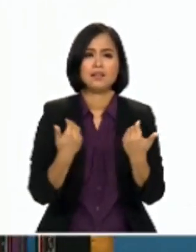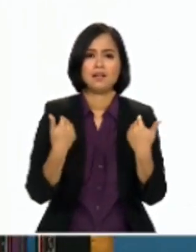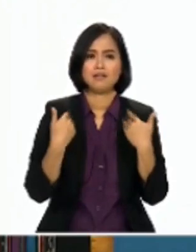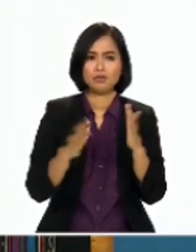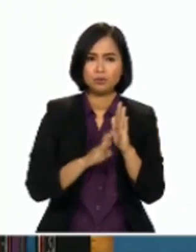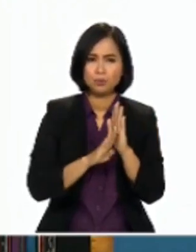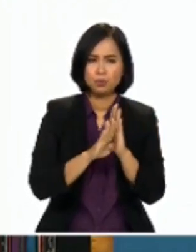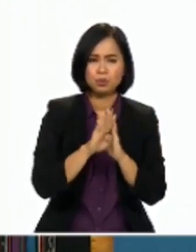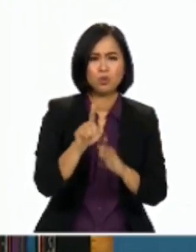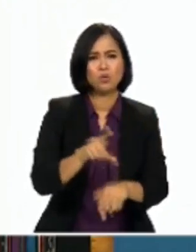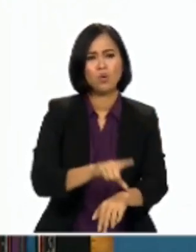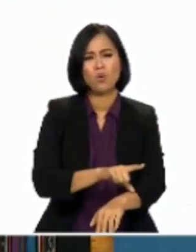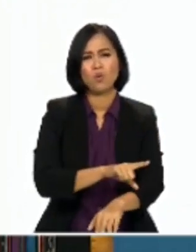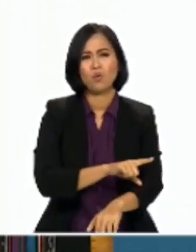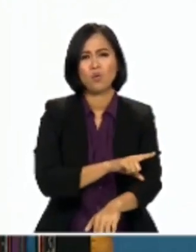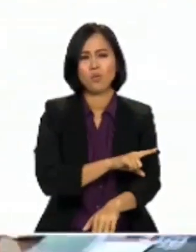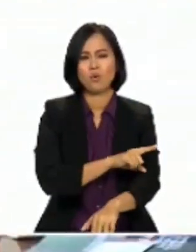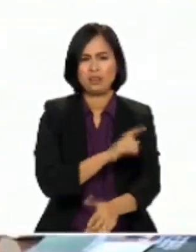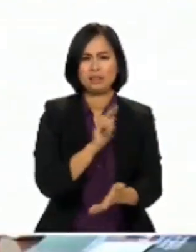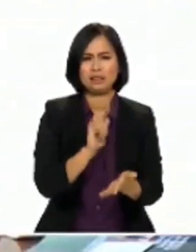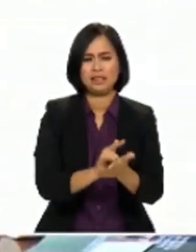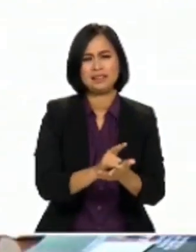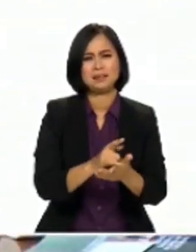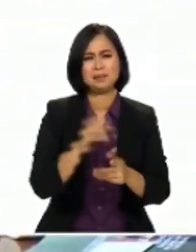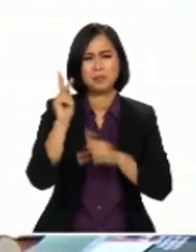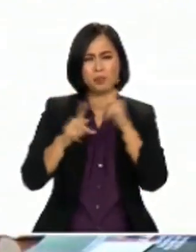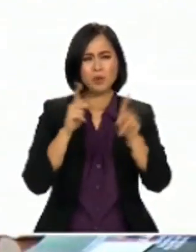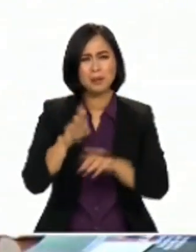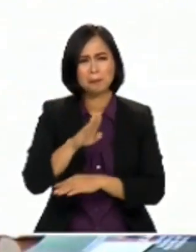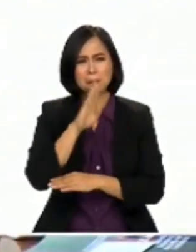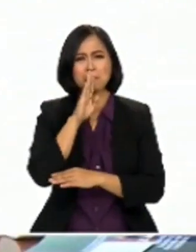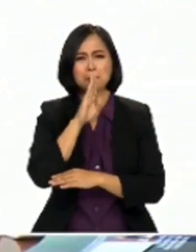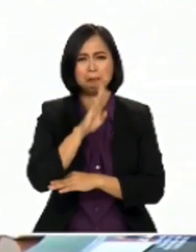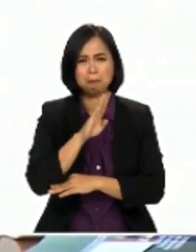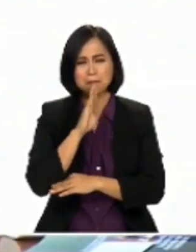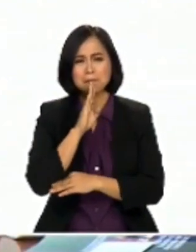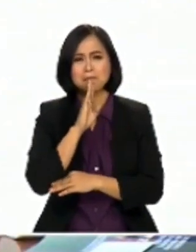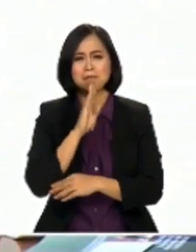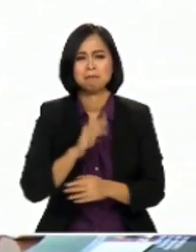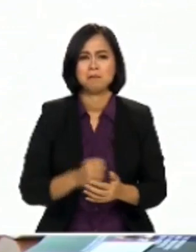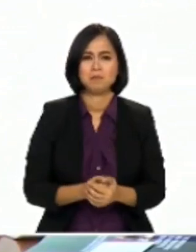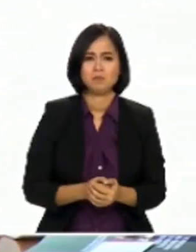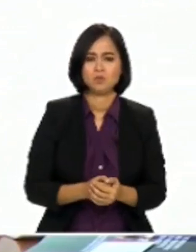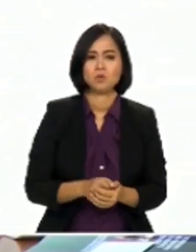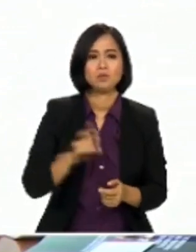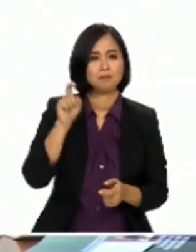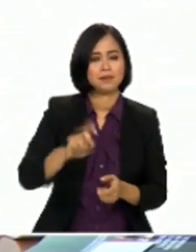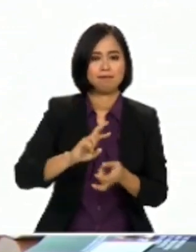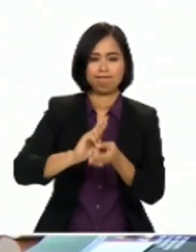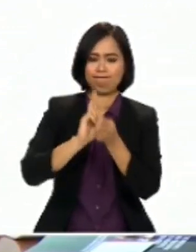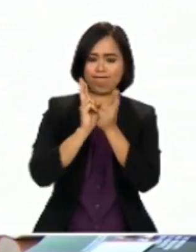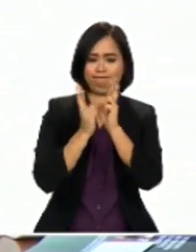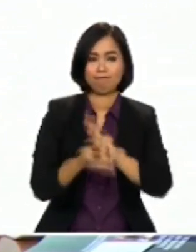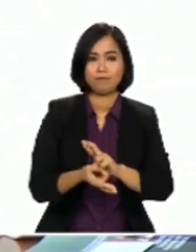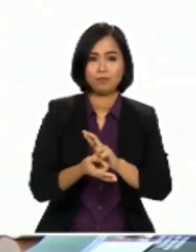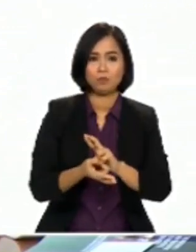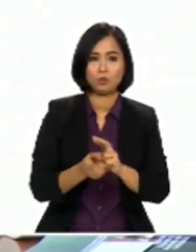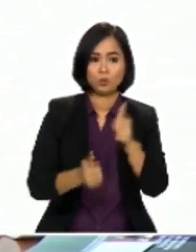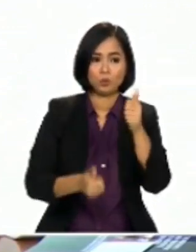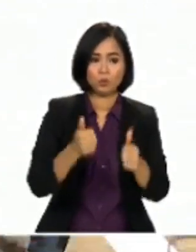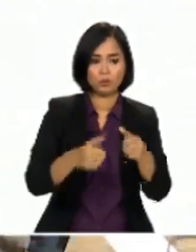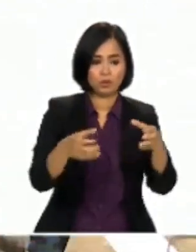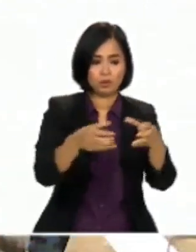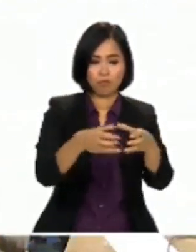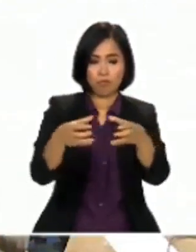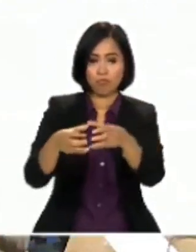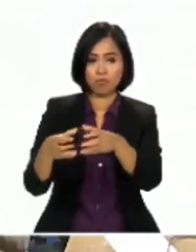major source of public frustration. Drastic reforms within these agencies have